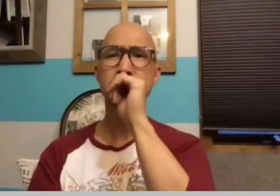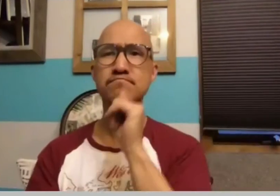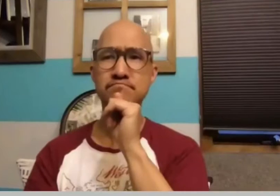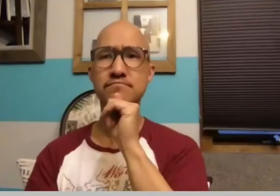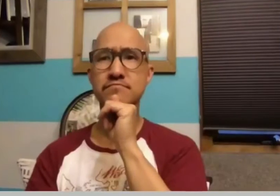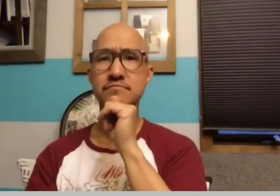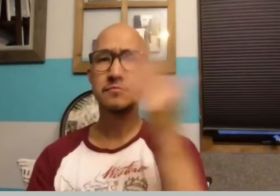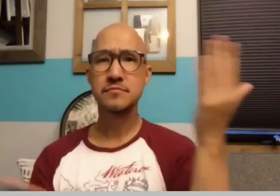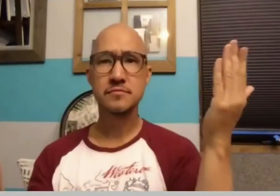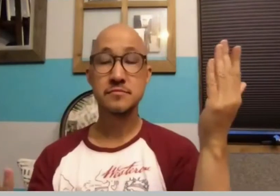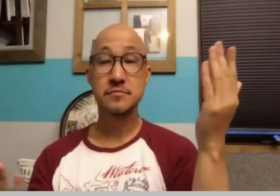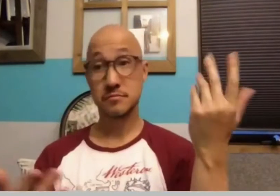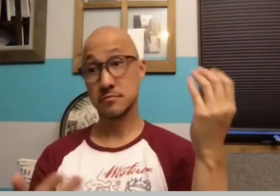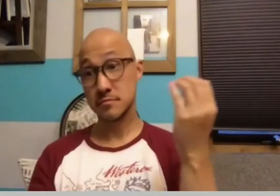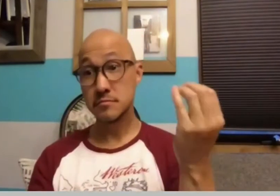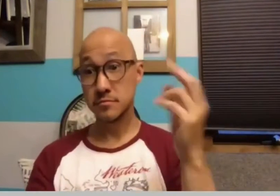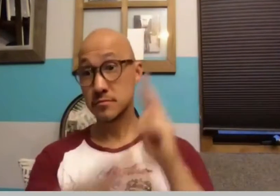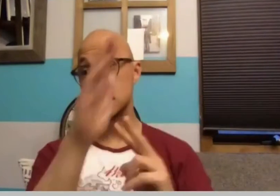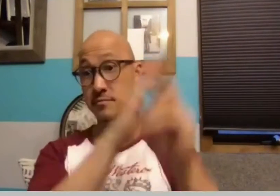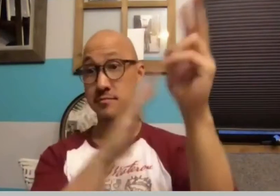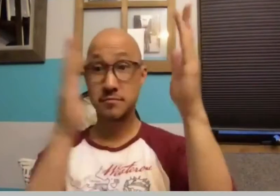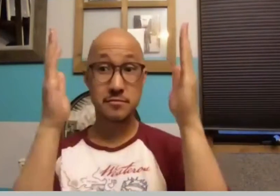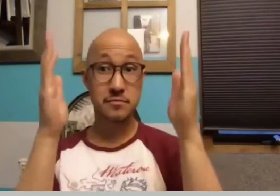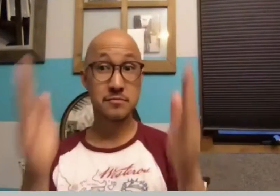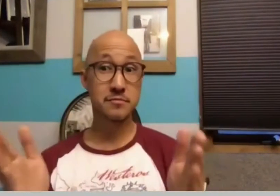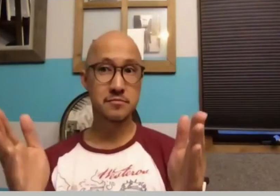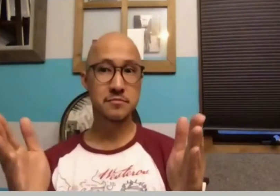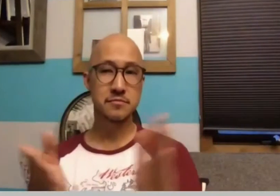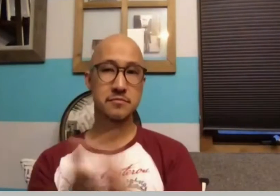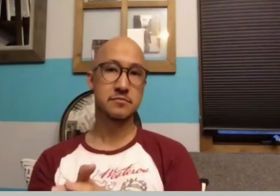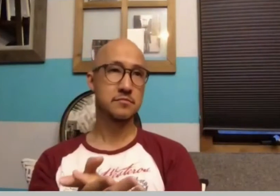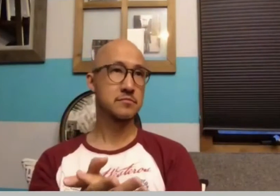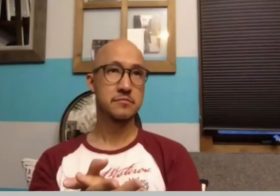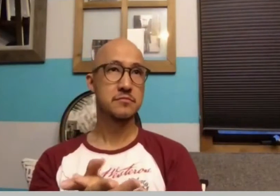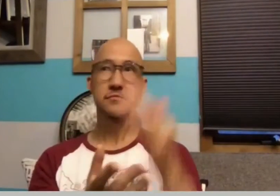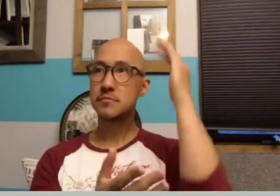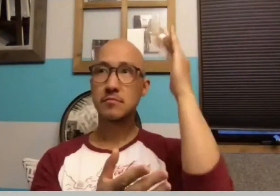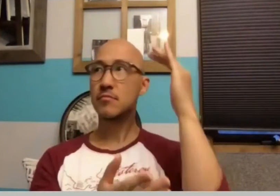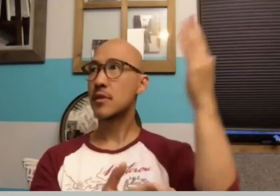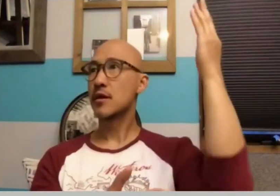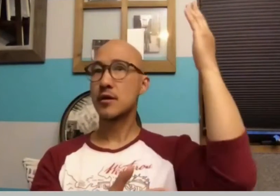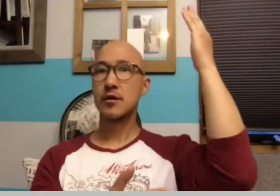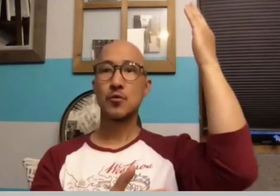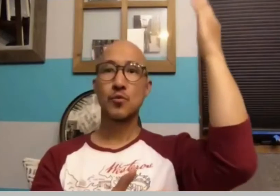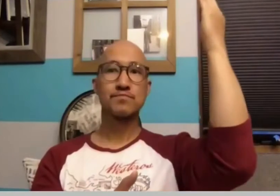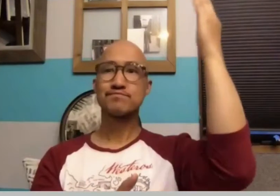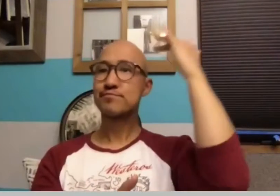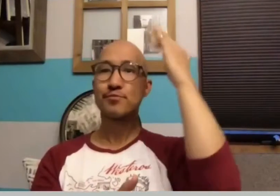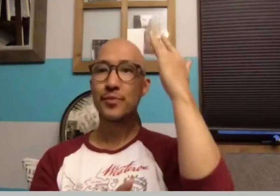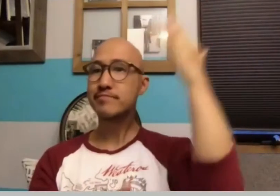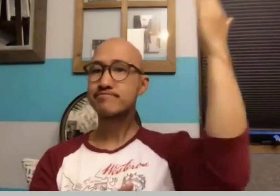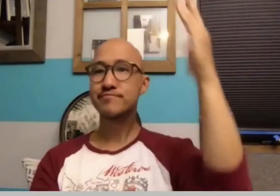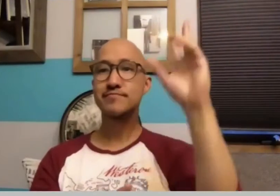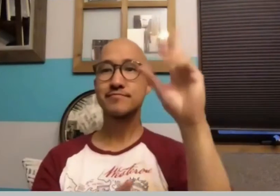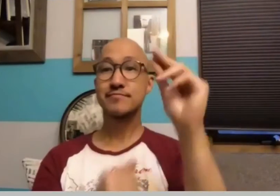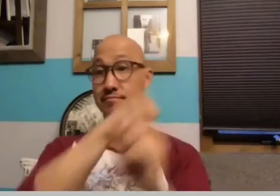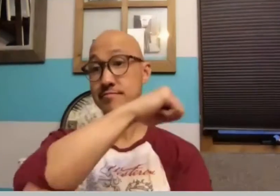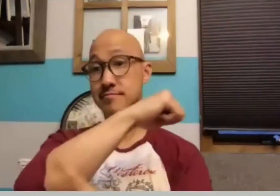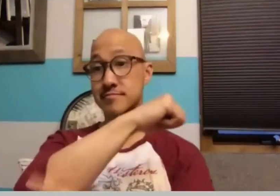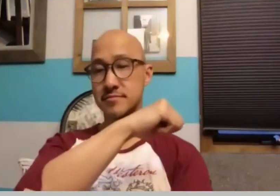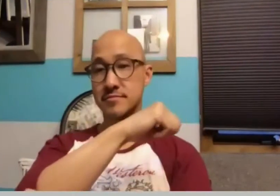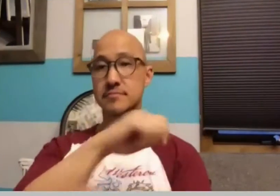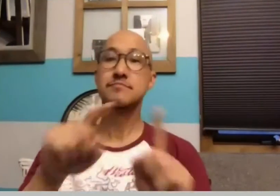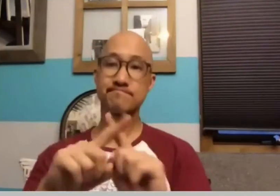asking for God's judgment, and sure enough, God's judgment does in fact come in these books. And the thing I love the most about these